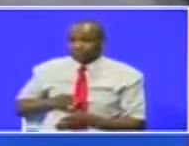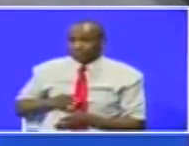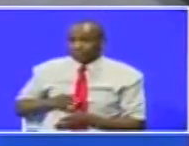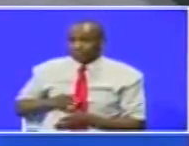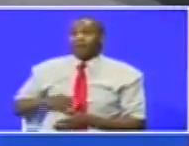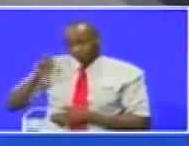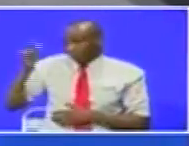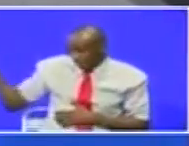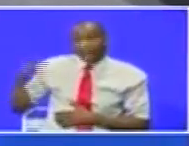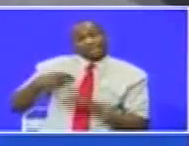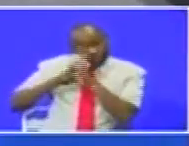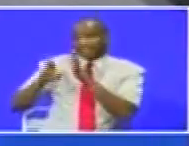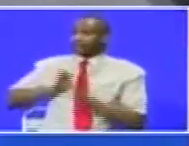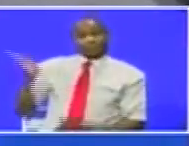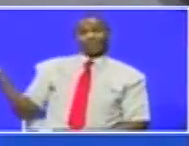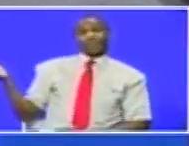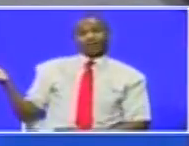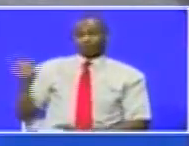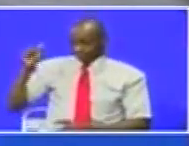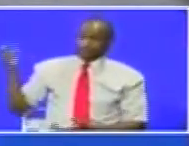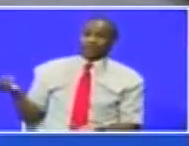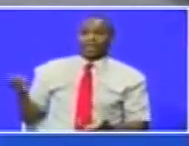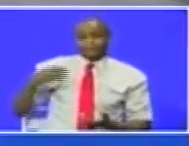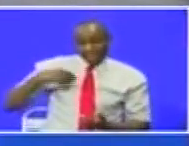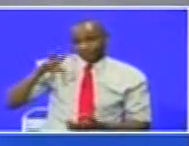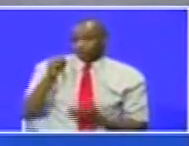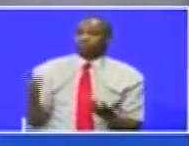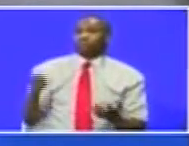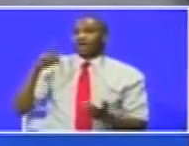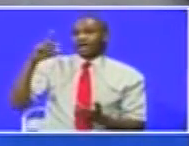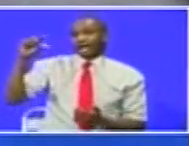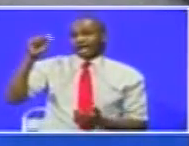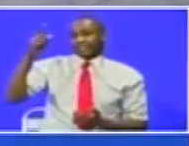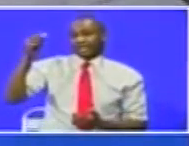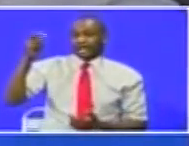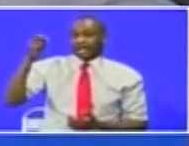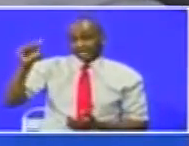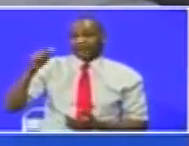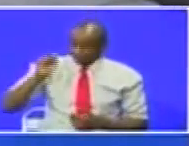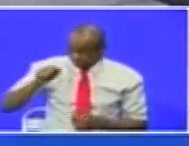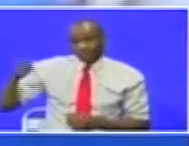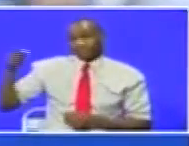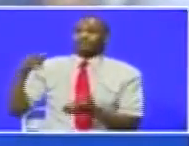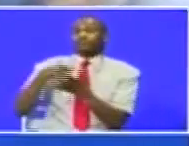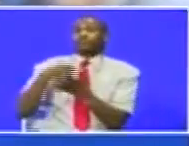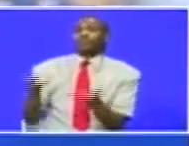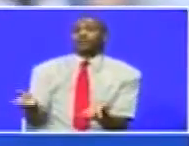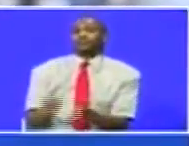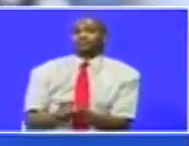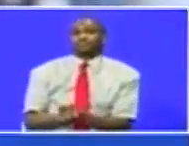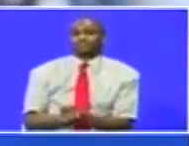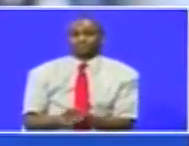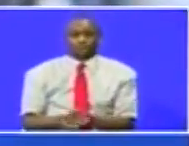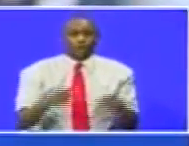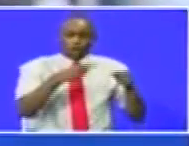where I come from, we represent women. I come from Katanga. Hold on. No, here we are contributing. Now, the Cord Brigade